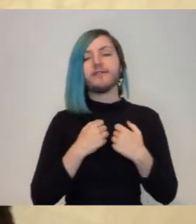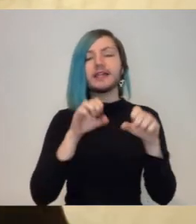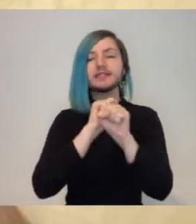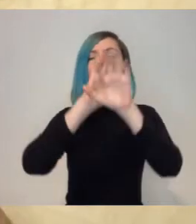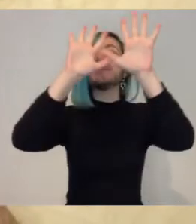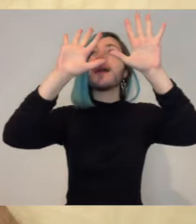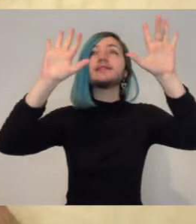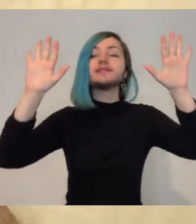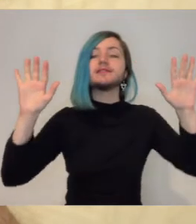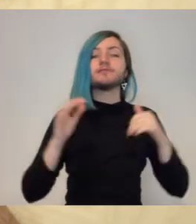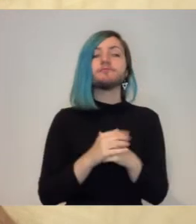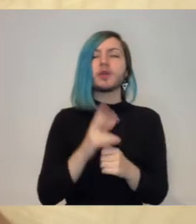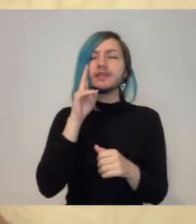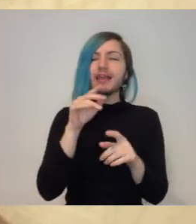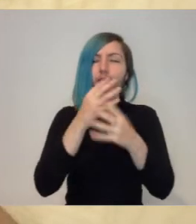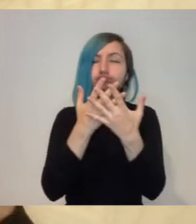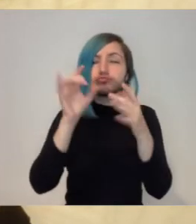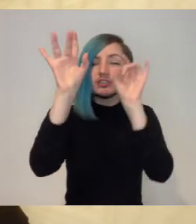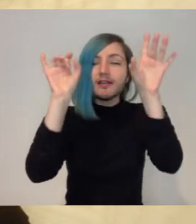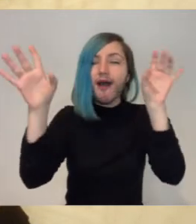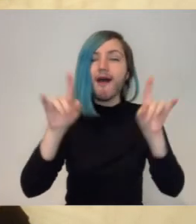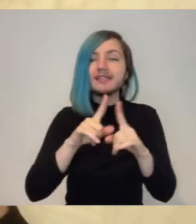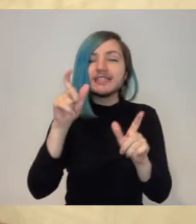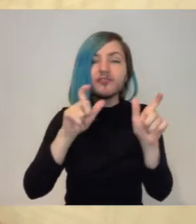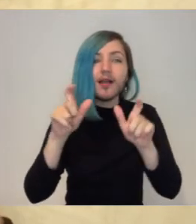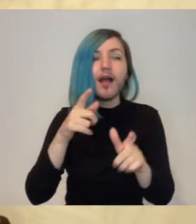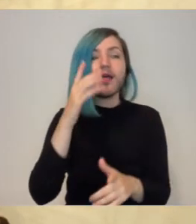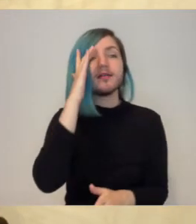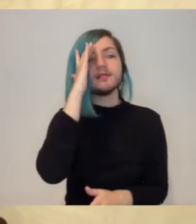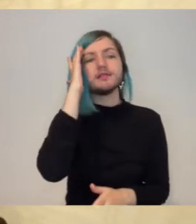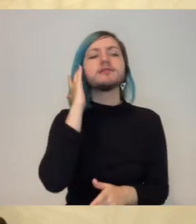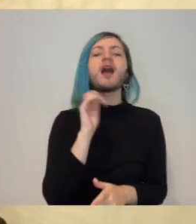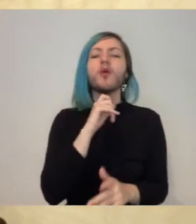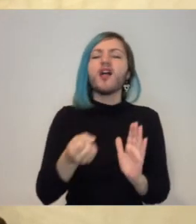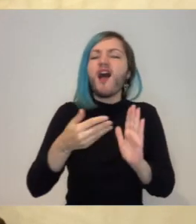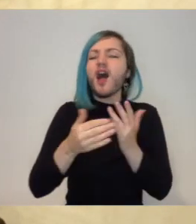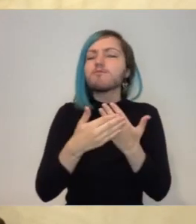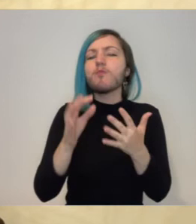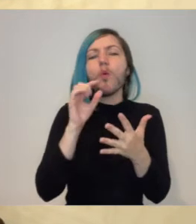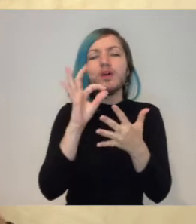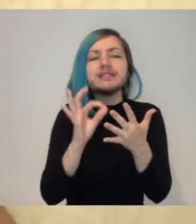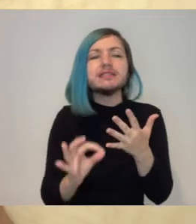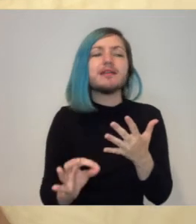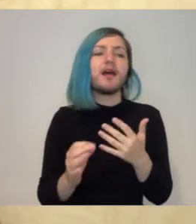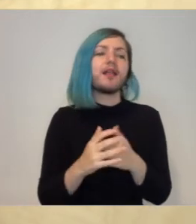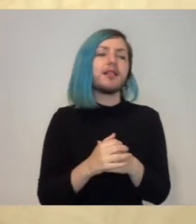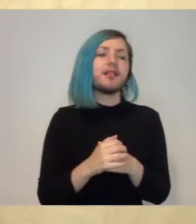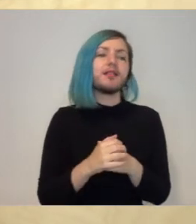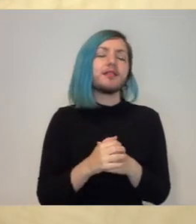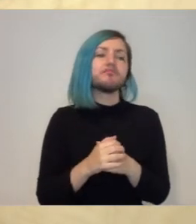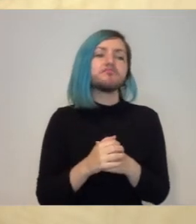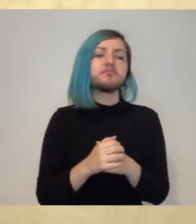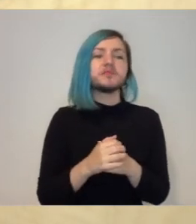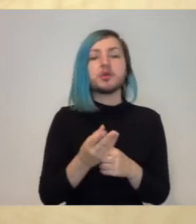looking at that, I'm seeing all the little stars, different colours. I'm going to add a little bit more detail, so I'm going to sort of draw a